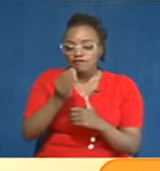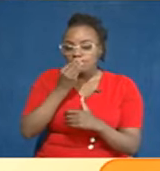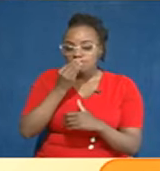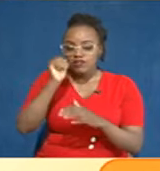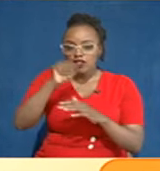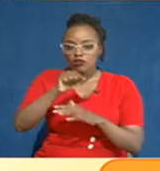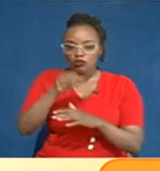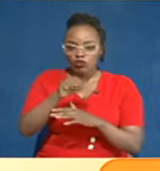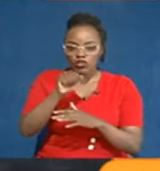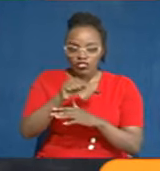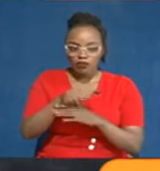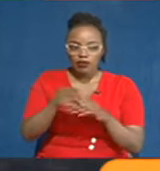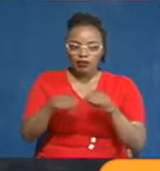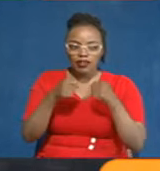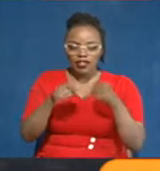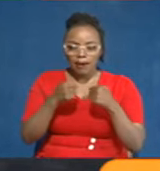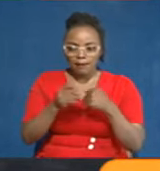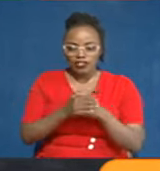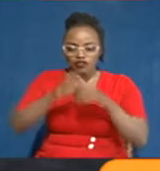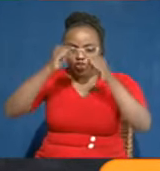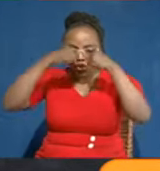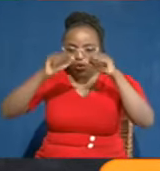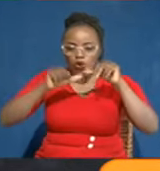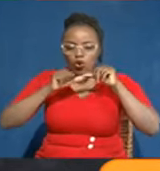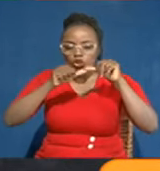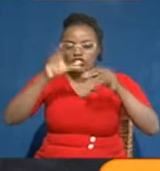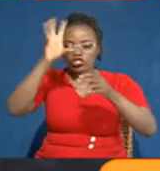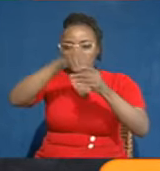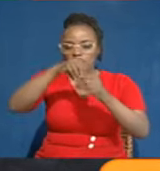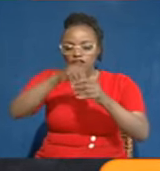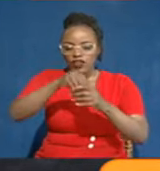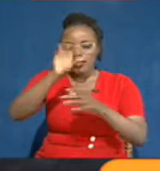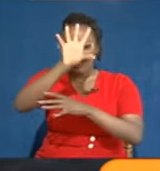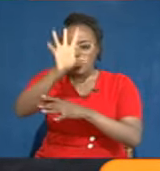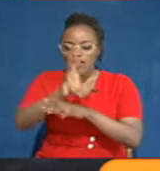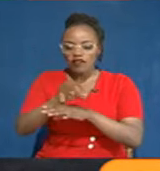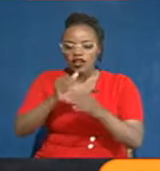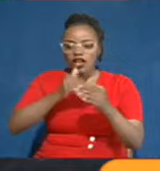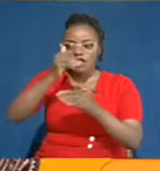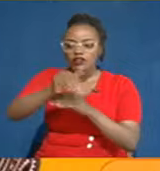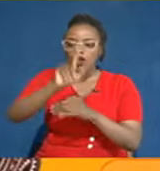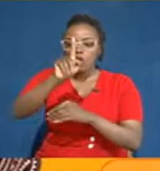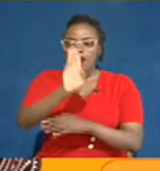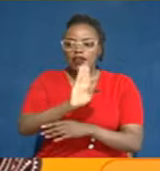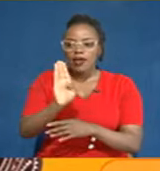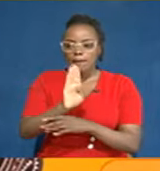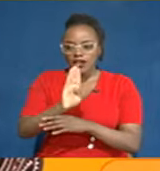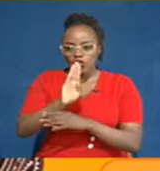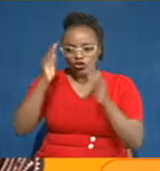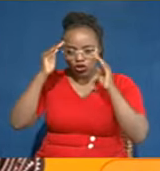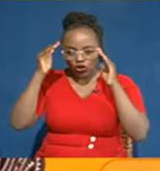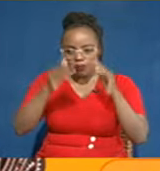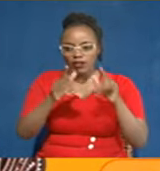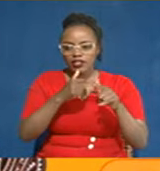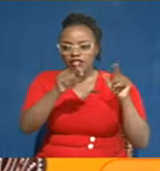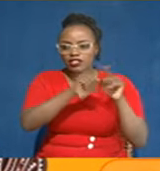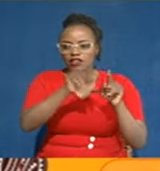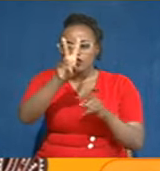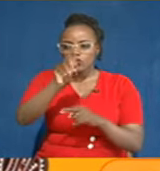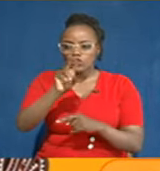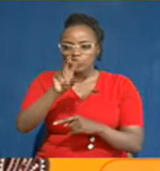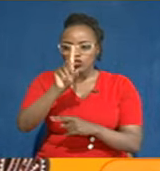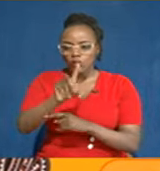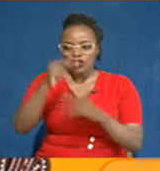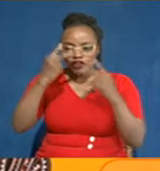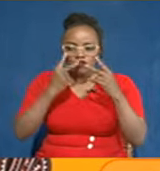have been damaged. Google continues to invest in the continent following a $1 billion commitment made in 2021 with